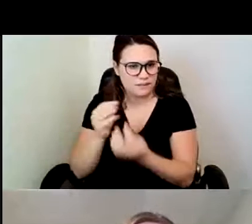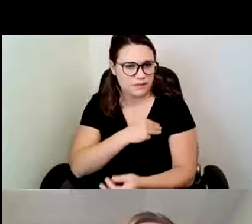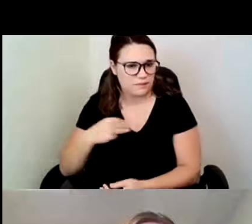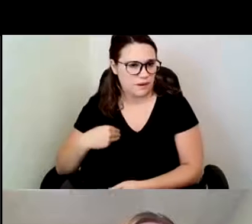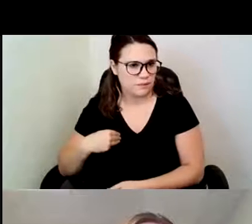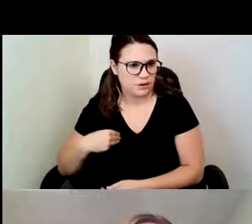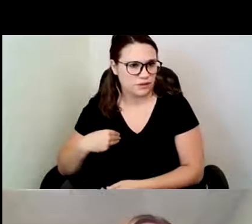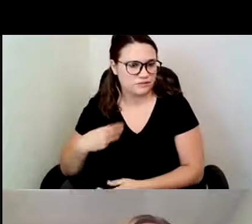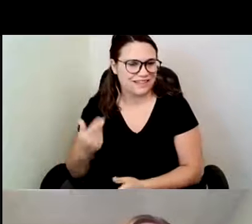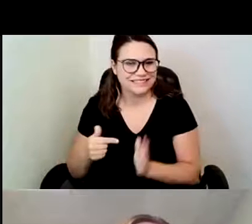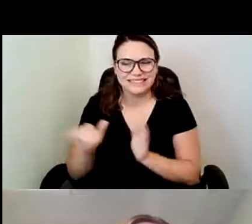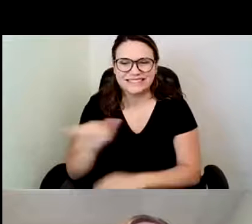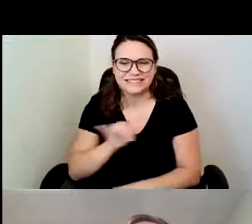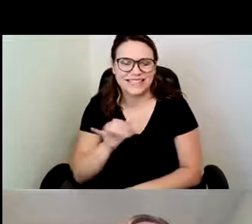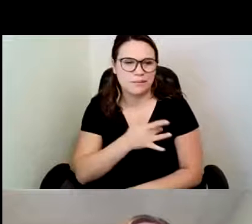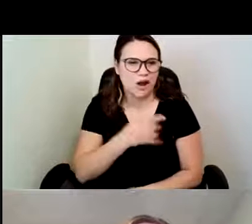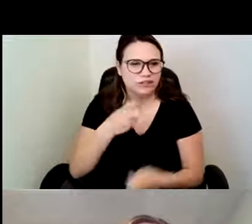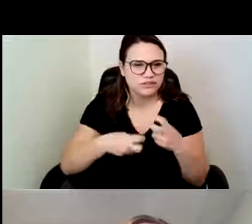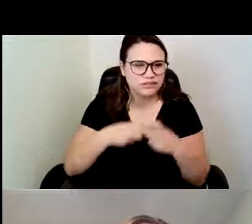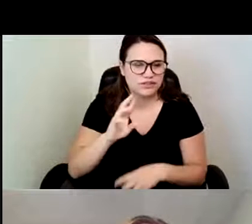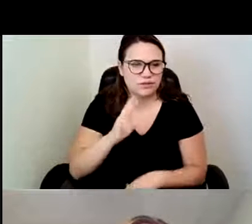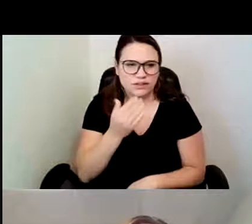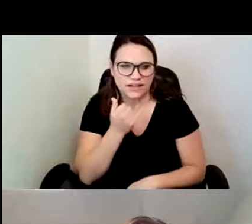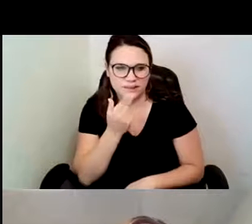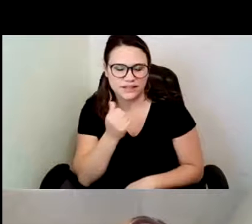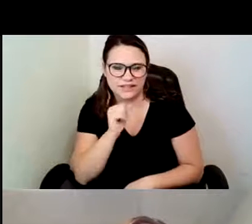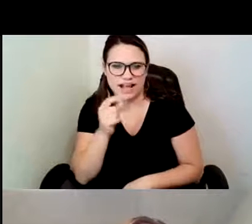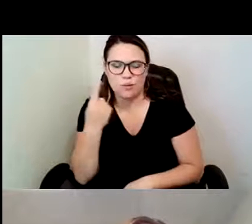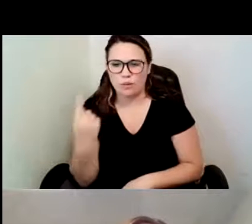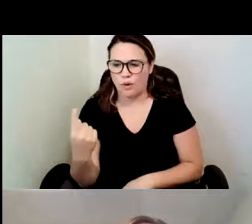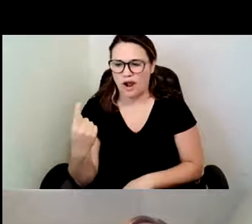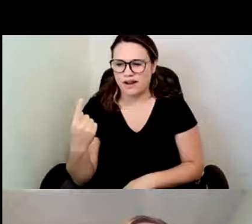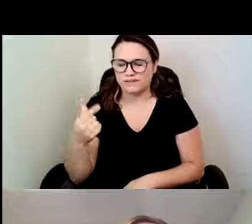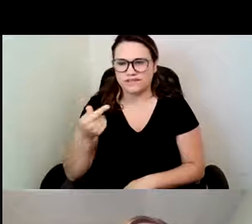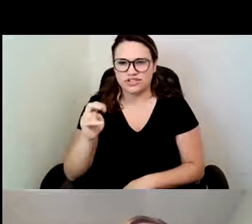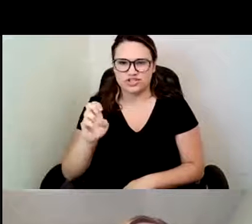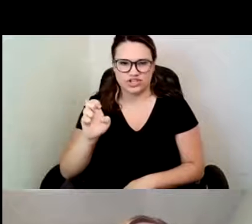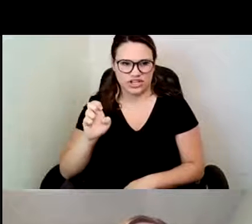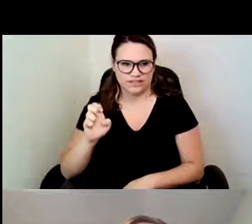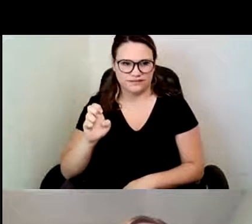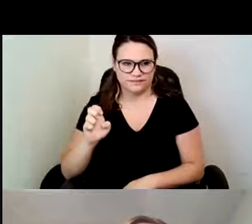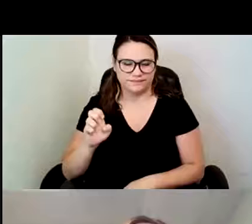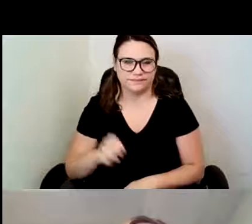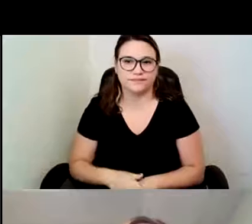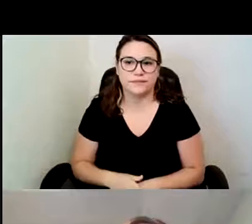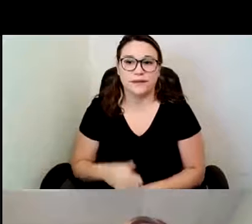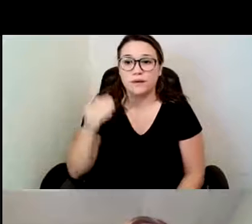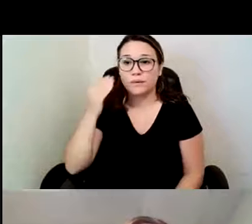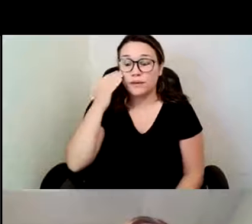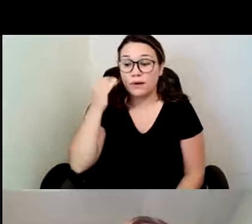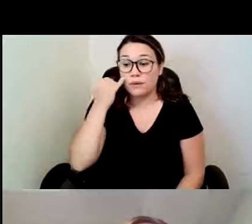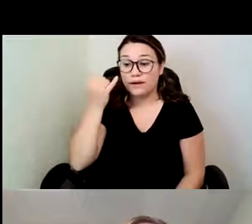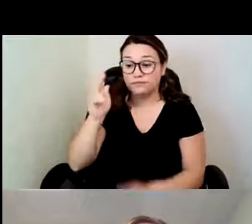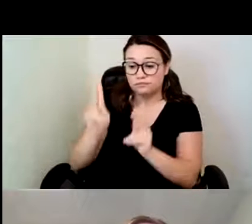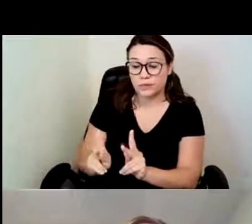or diabetes. There's no one gene that makes you vulnerable. We know the younger one is exposed or